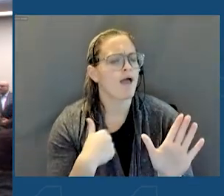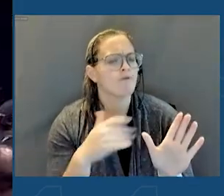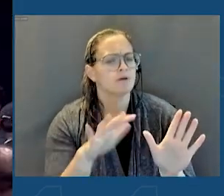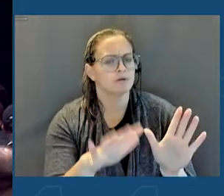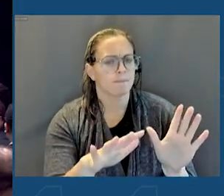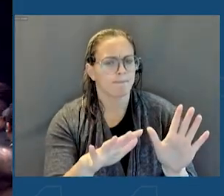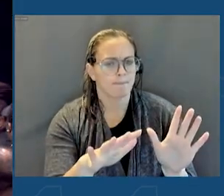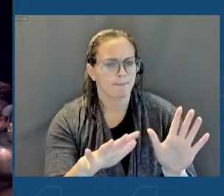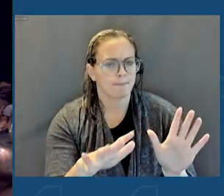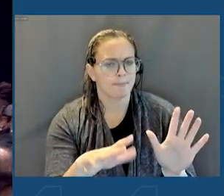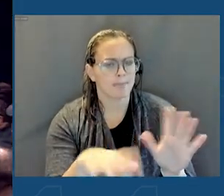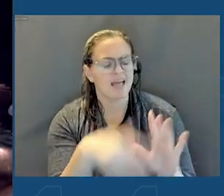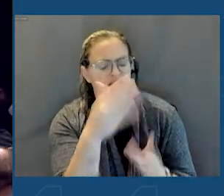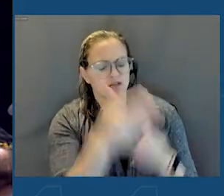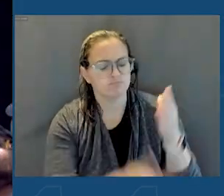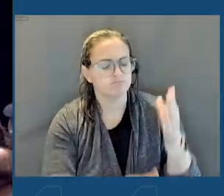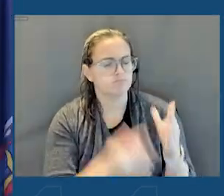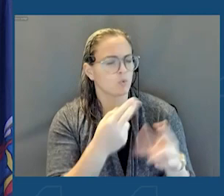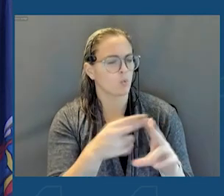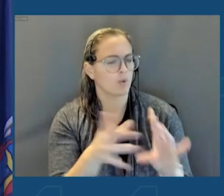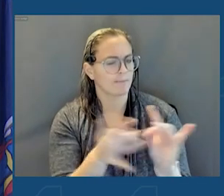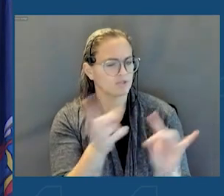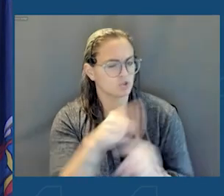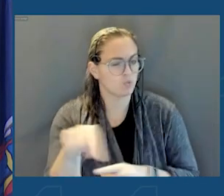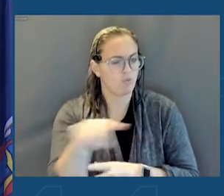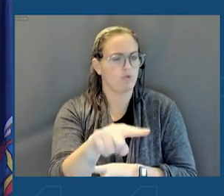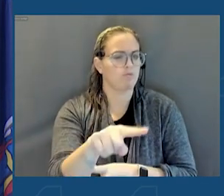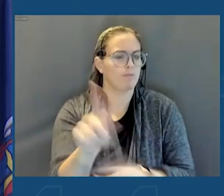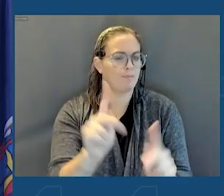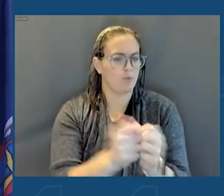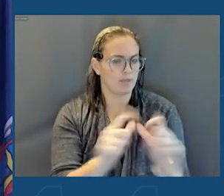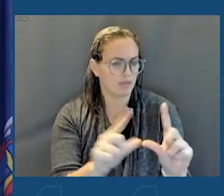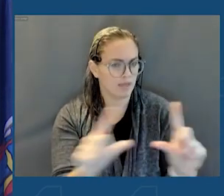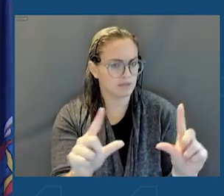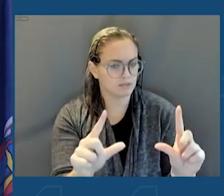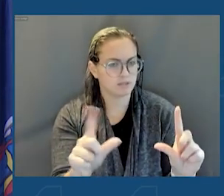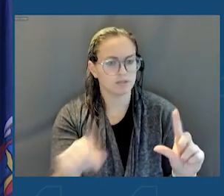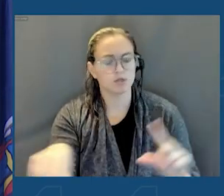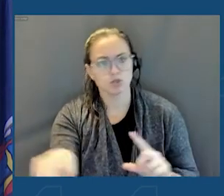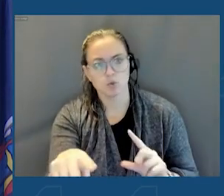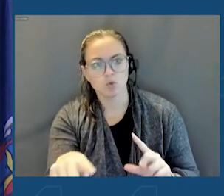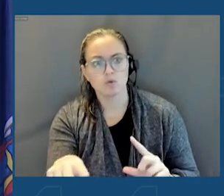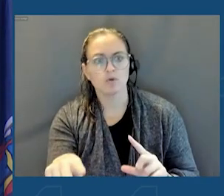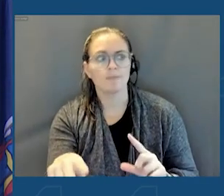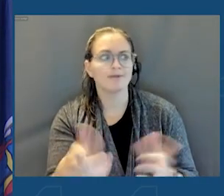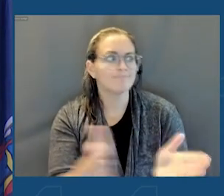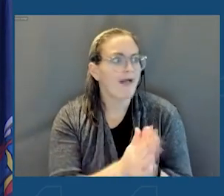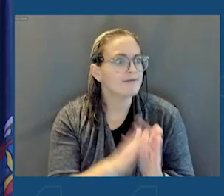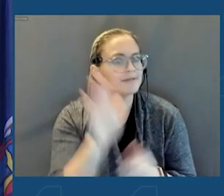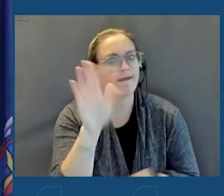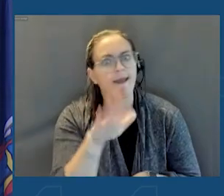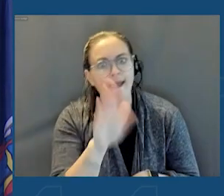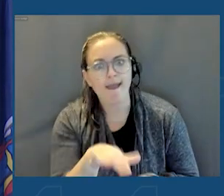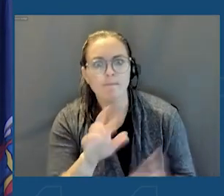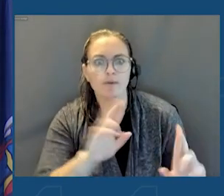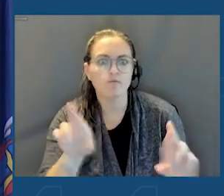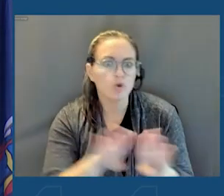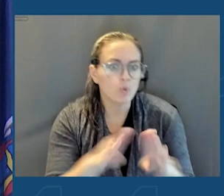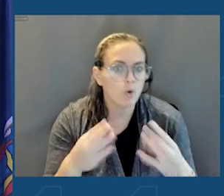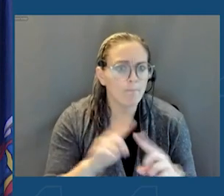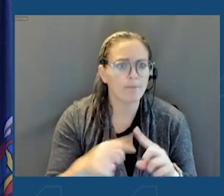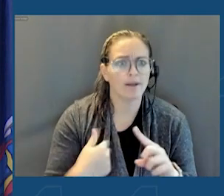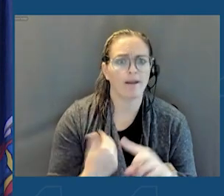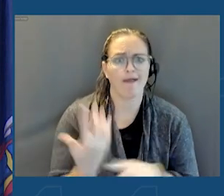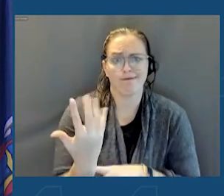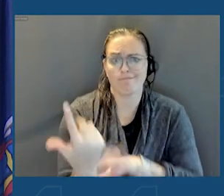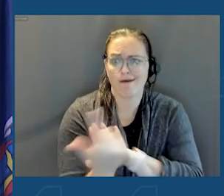as I close, I just have a quick message to you all. You all have been clamoring and asking, hey, I'm getting ready to open up, but I've got 5 illicit